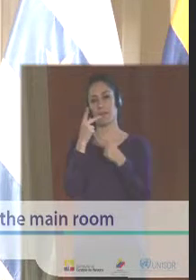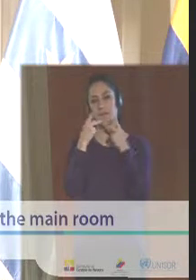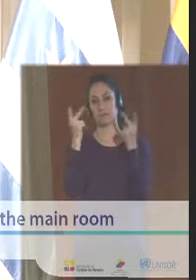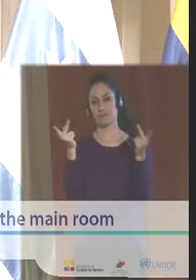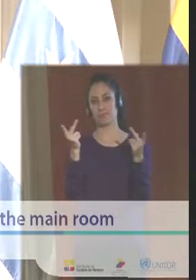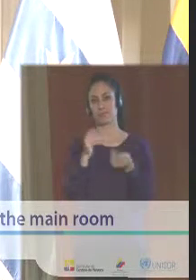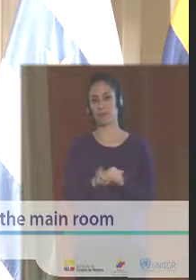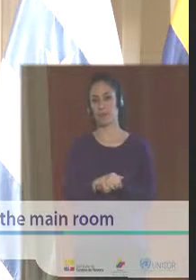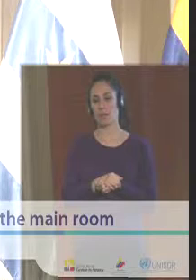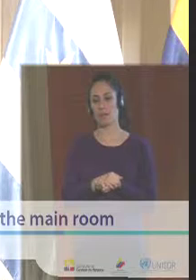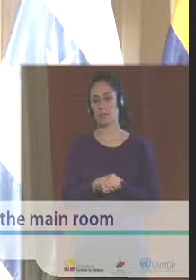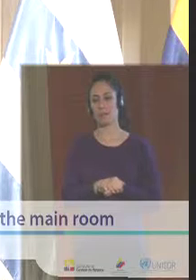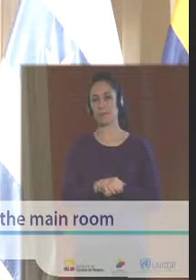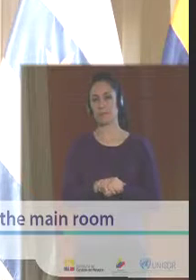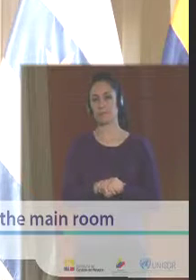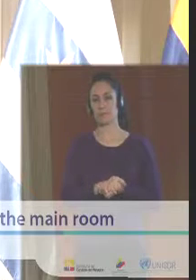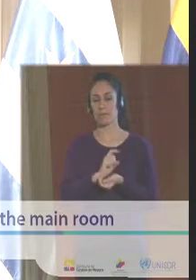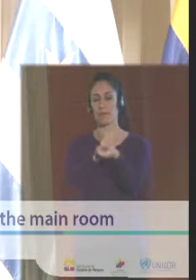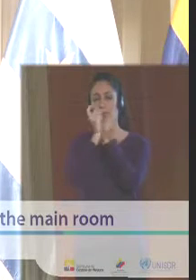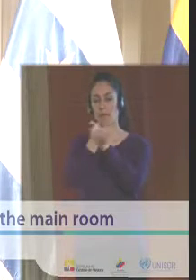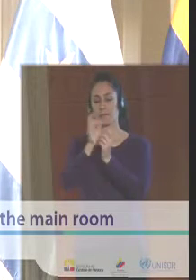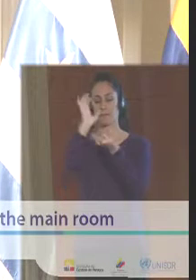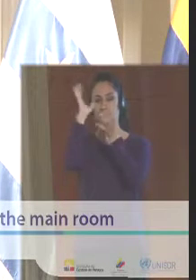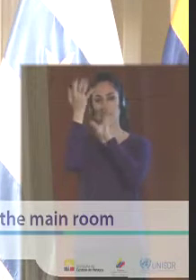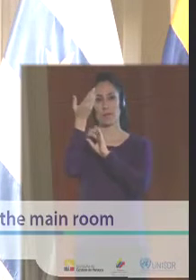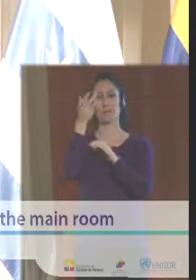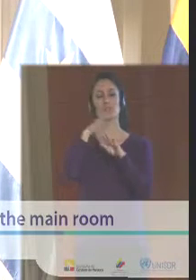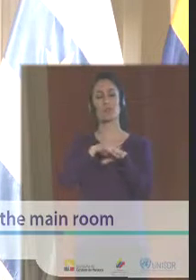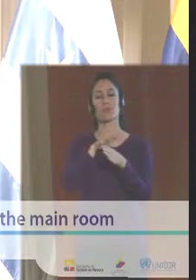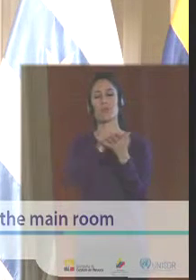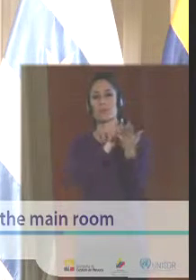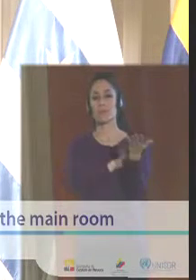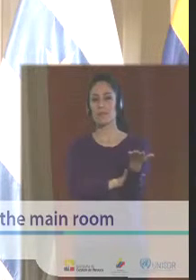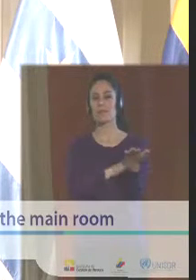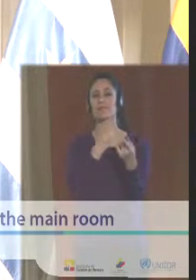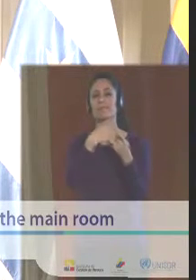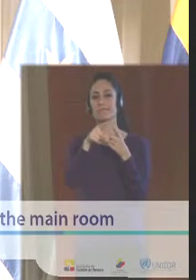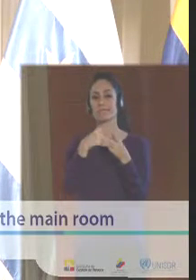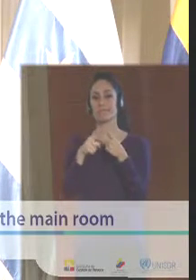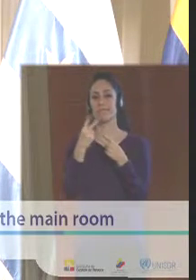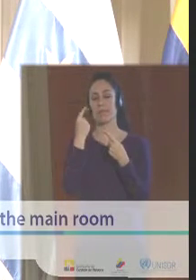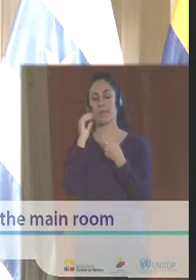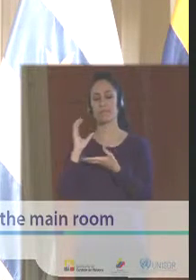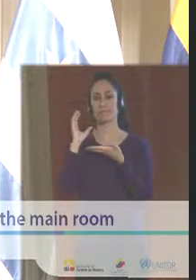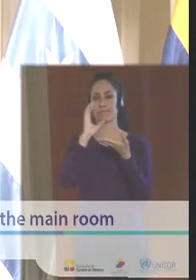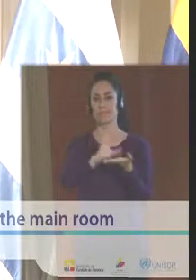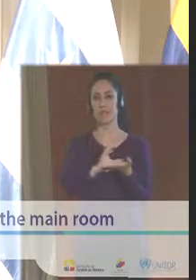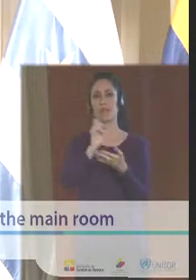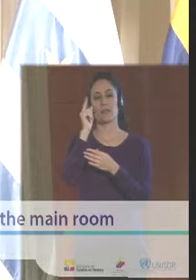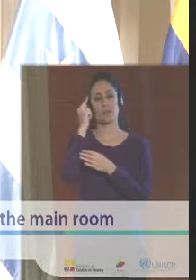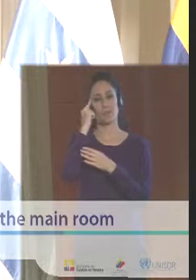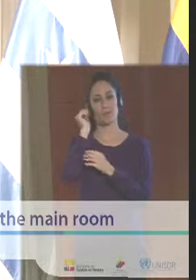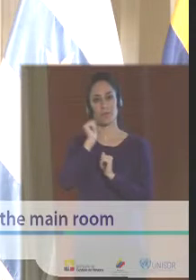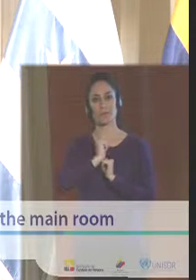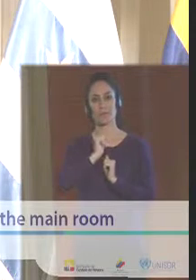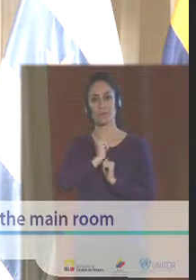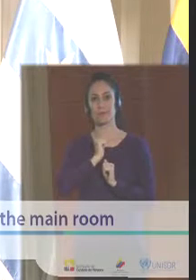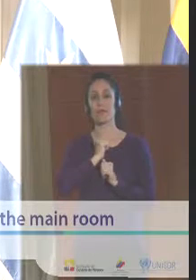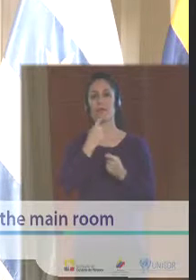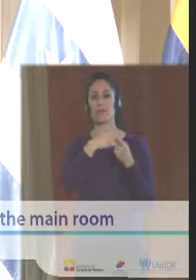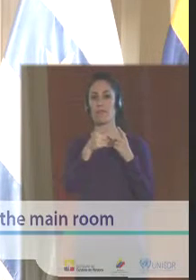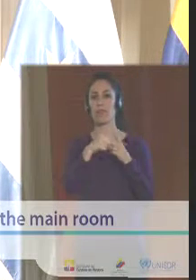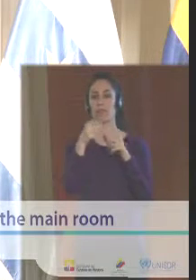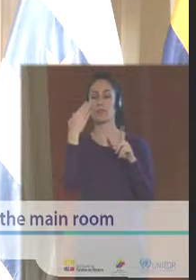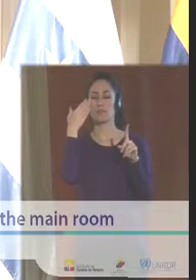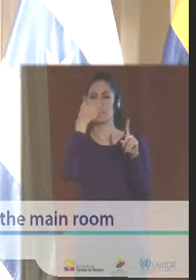risk within the national policy and management of climate change risk in public investment projects, as